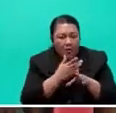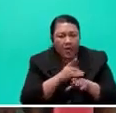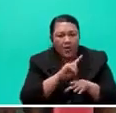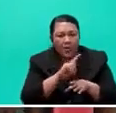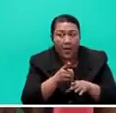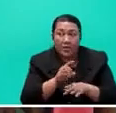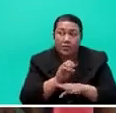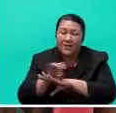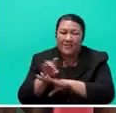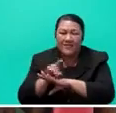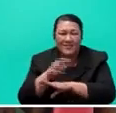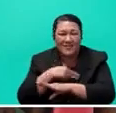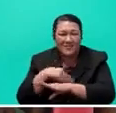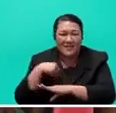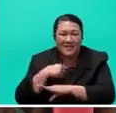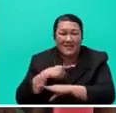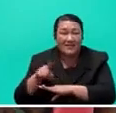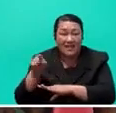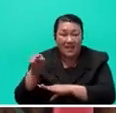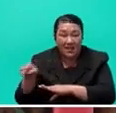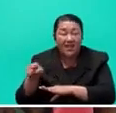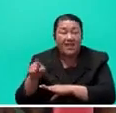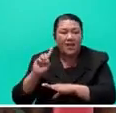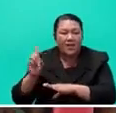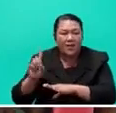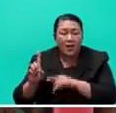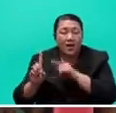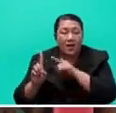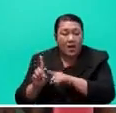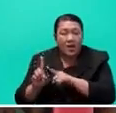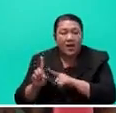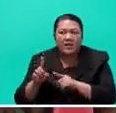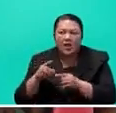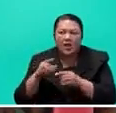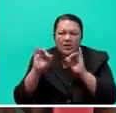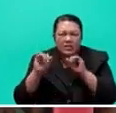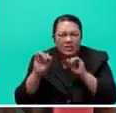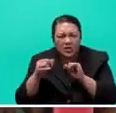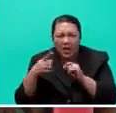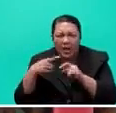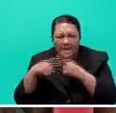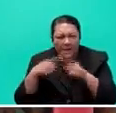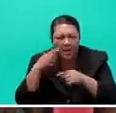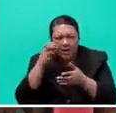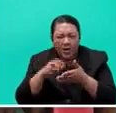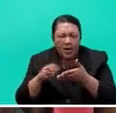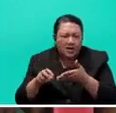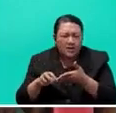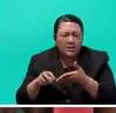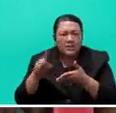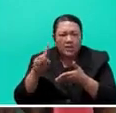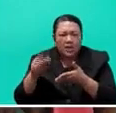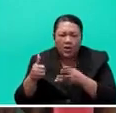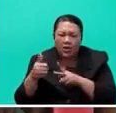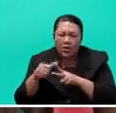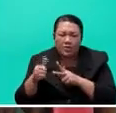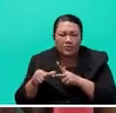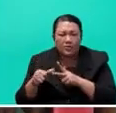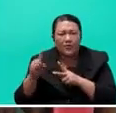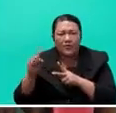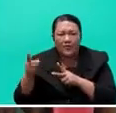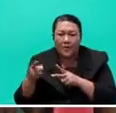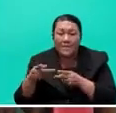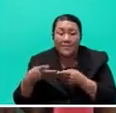minister on matters regarding the recognition and the management of places in Fiji having